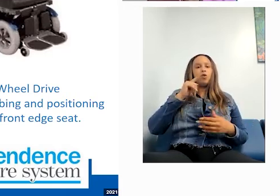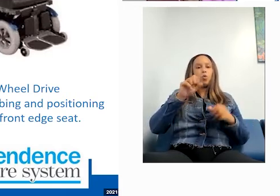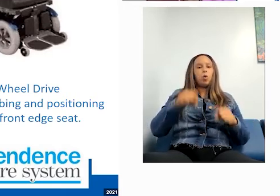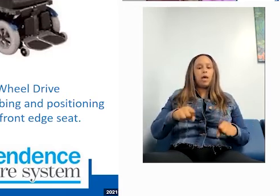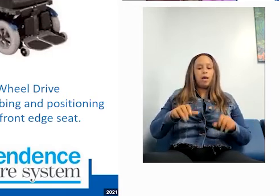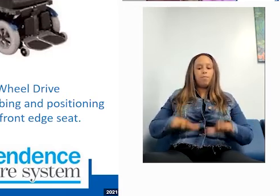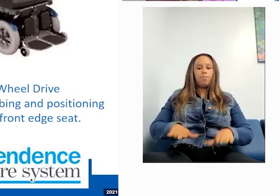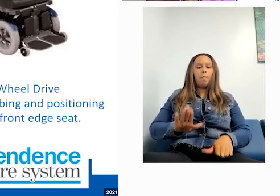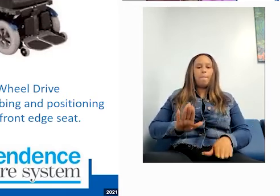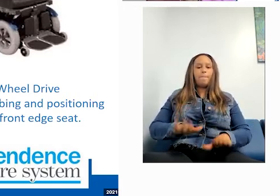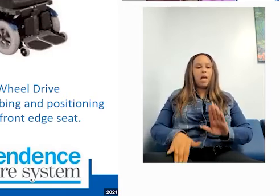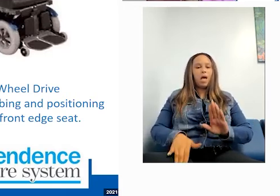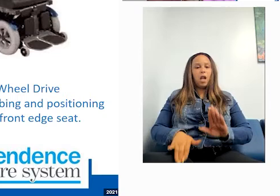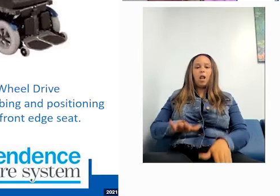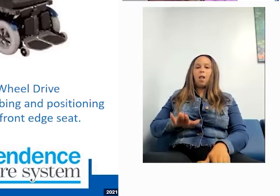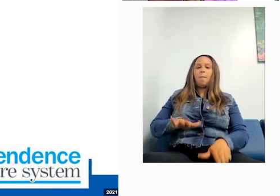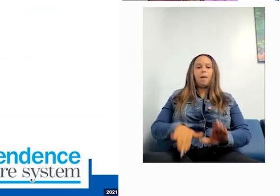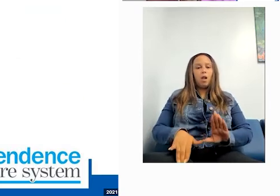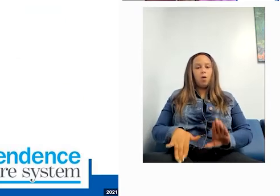front edge of your seat.